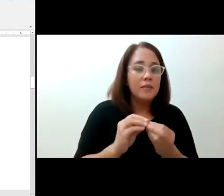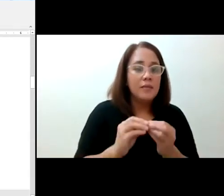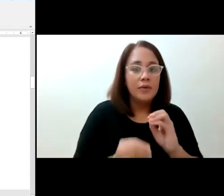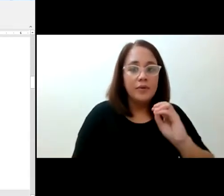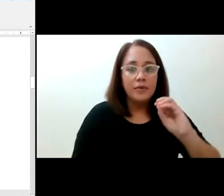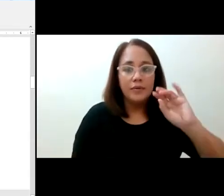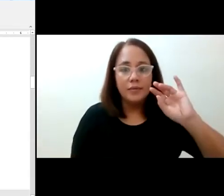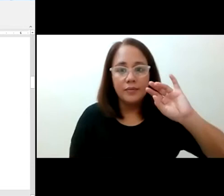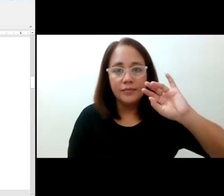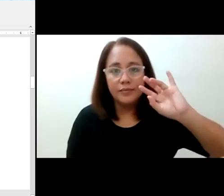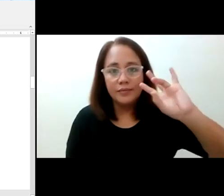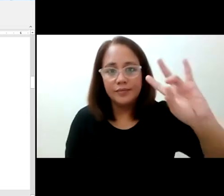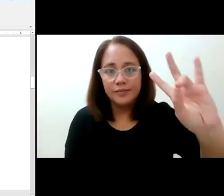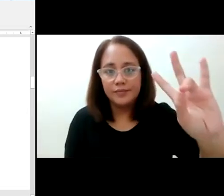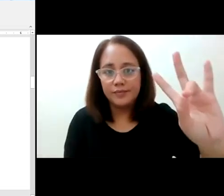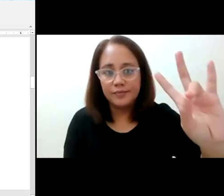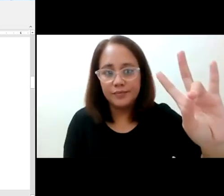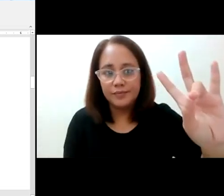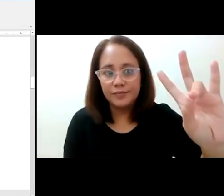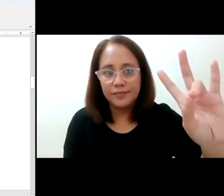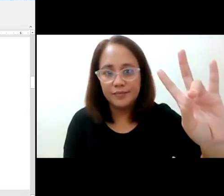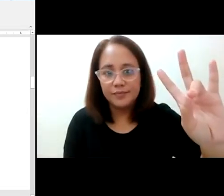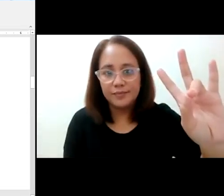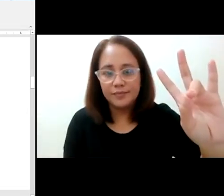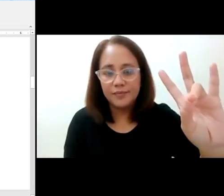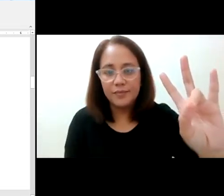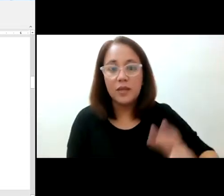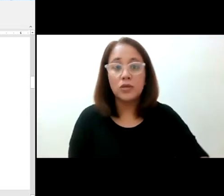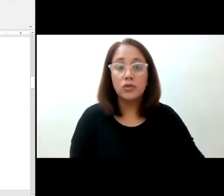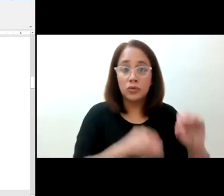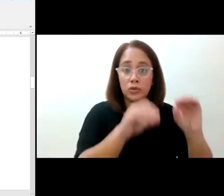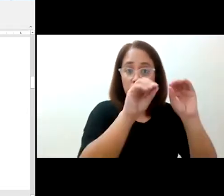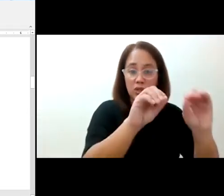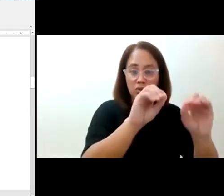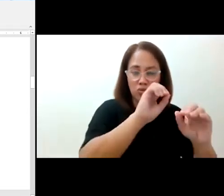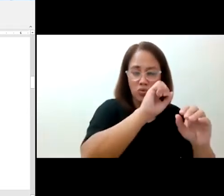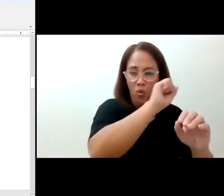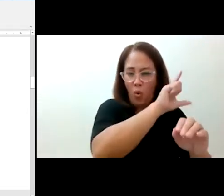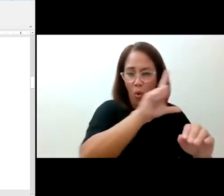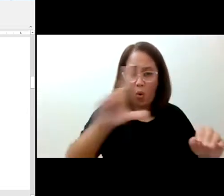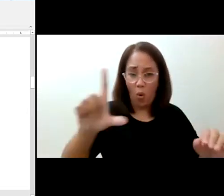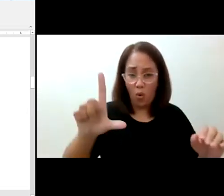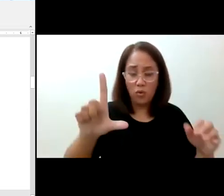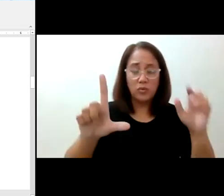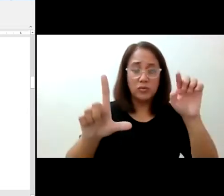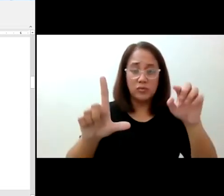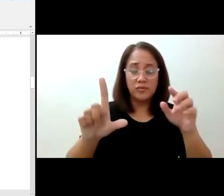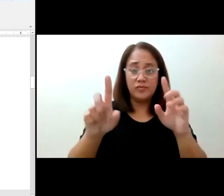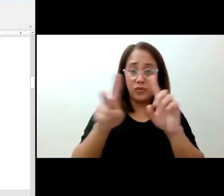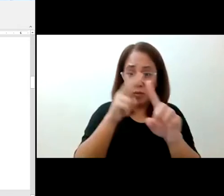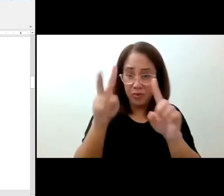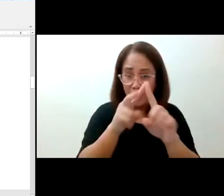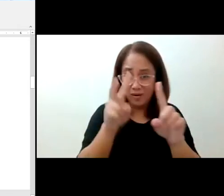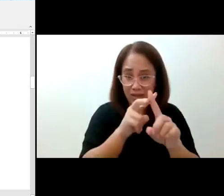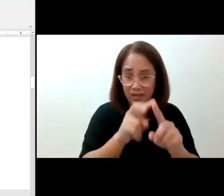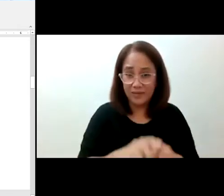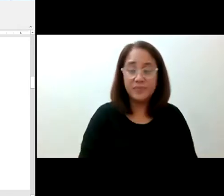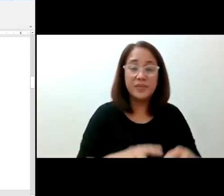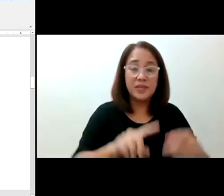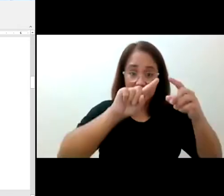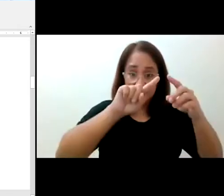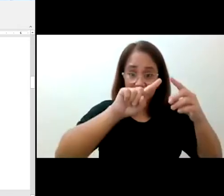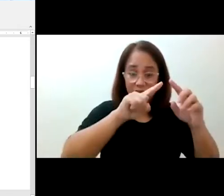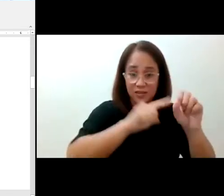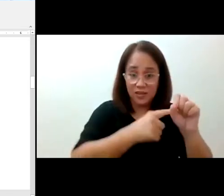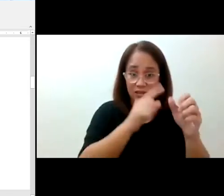7, should you teach all the vocabulary all at one time, beginning of a lesson, or the end of a lesson, or